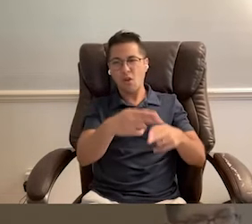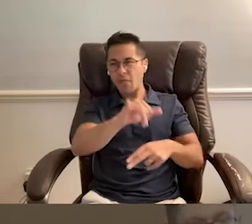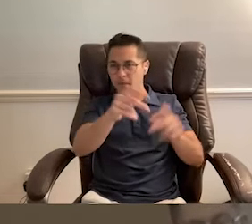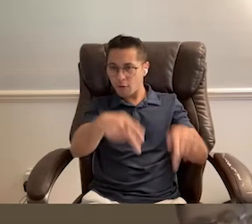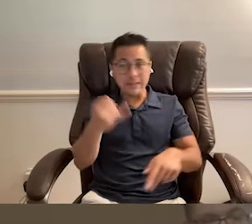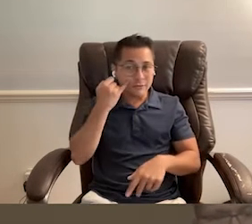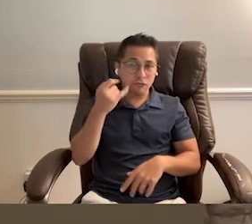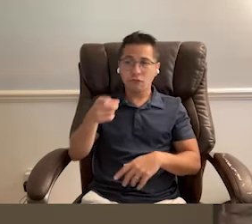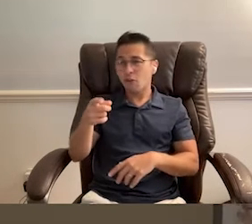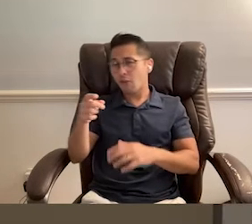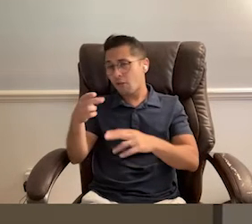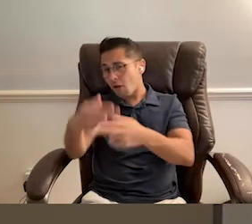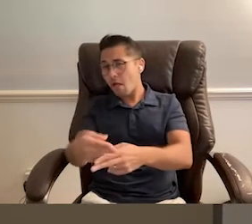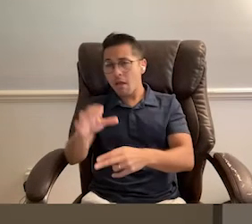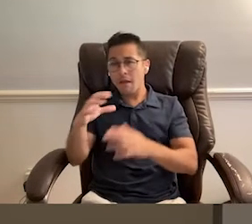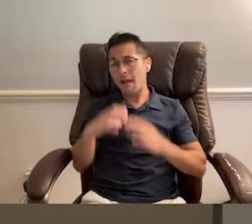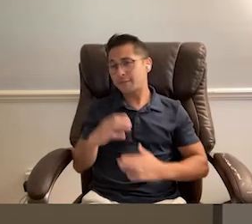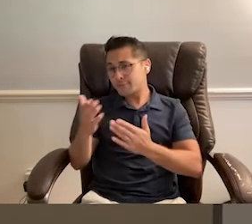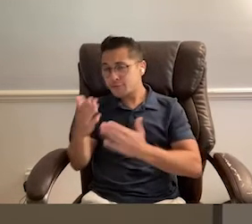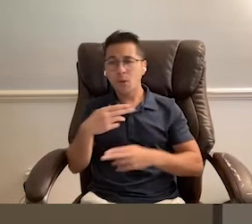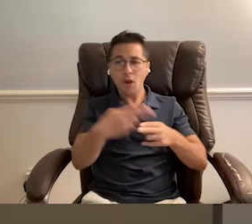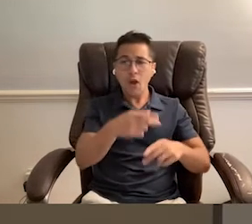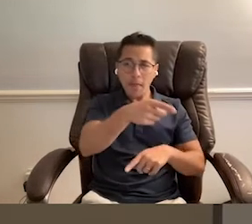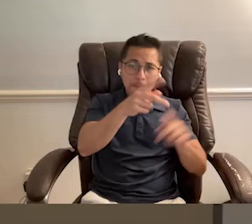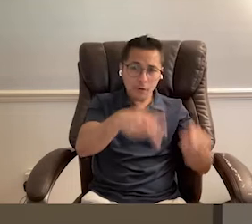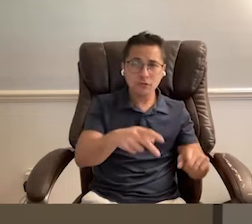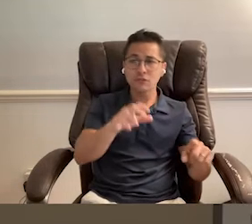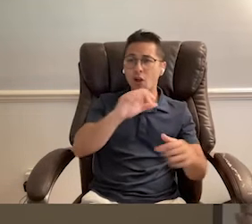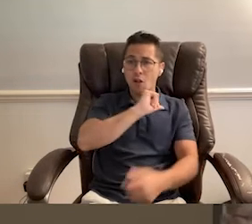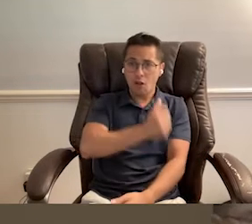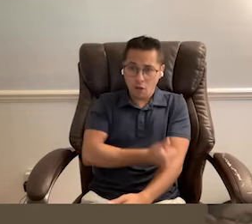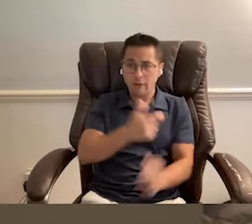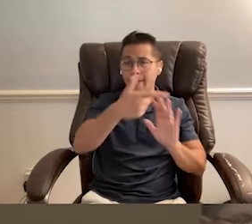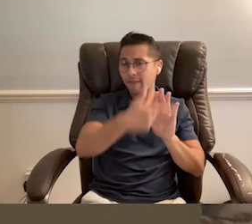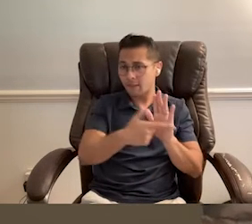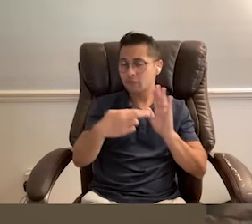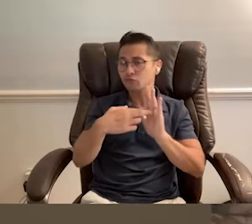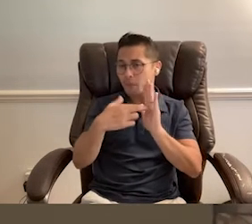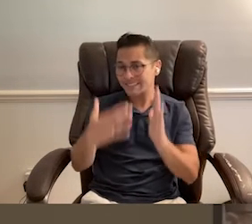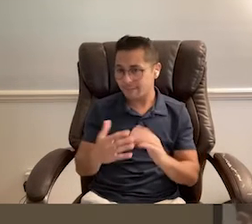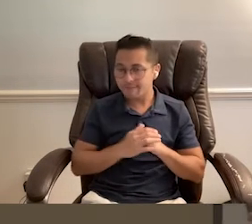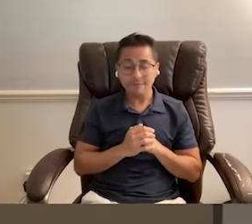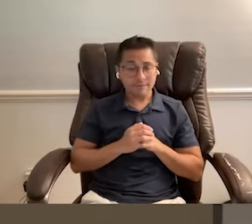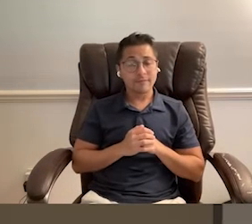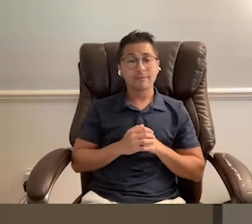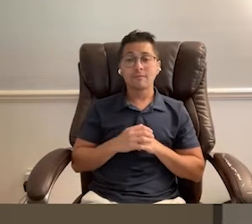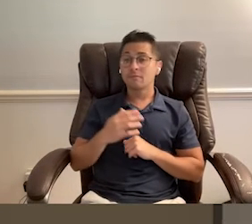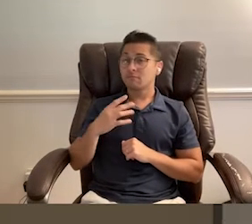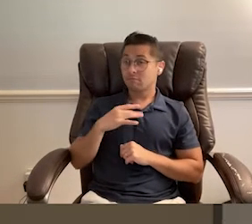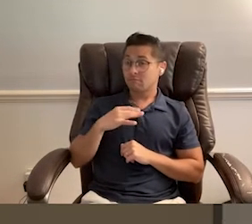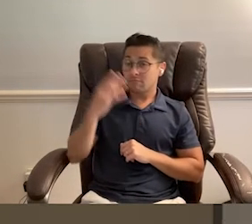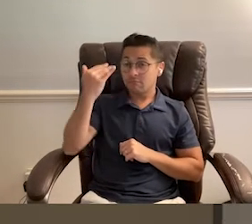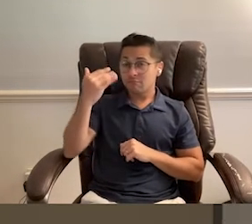service, or if you're starting to enroll, we call that person an authorized legal representative. The good thing is the final regulations from